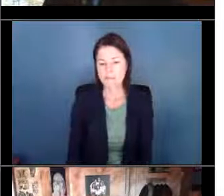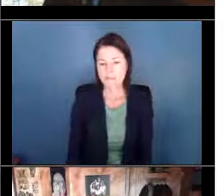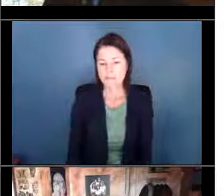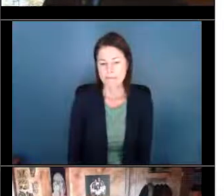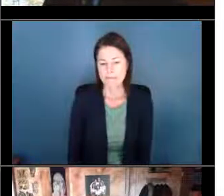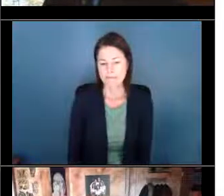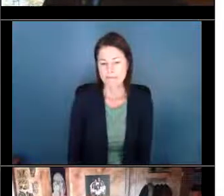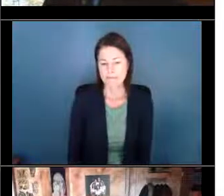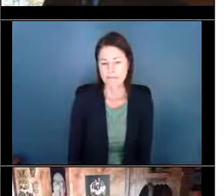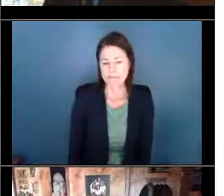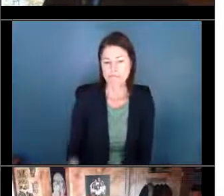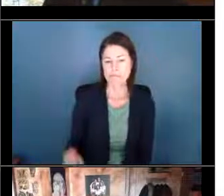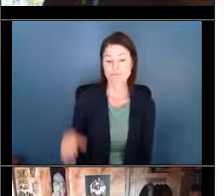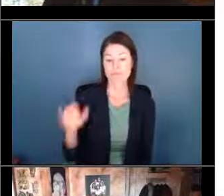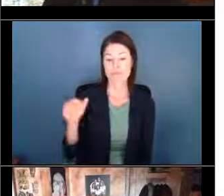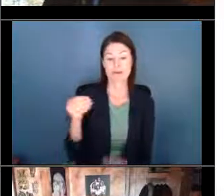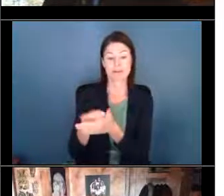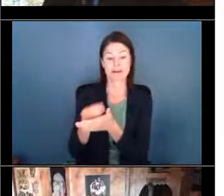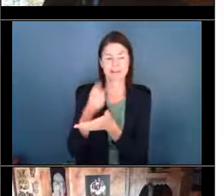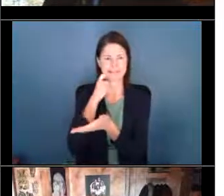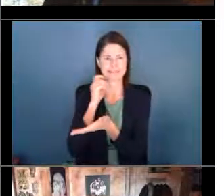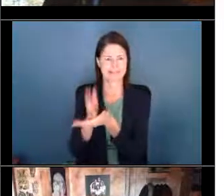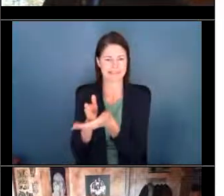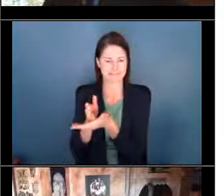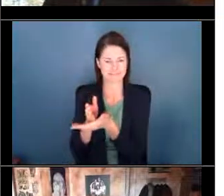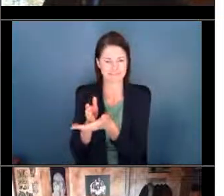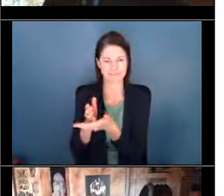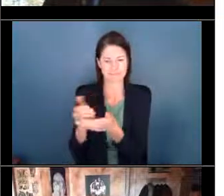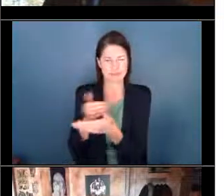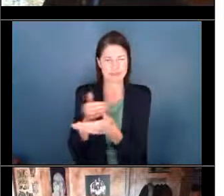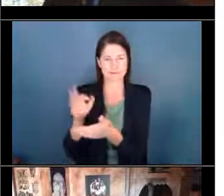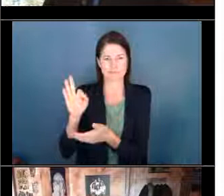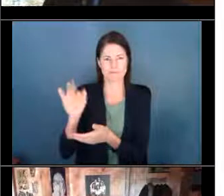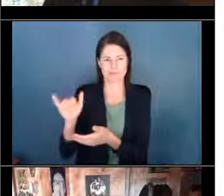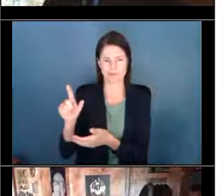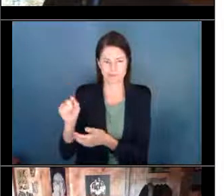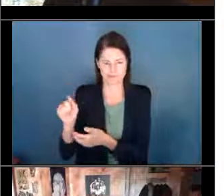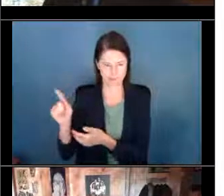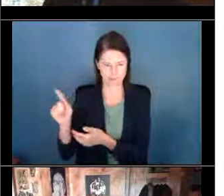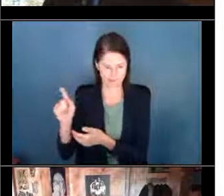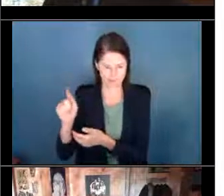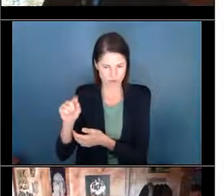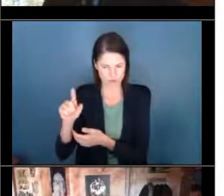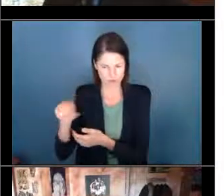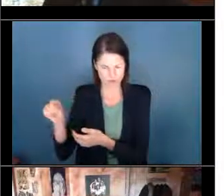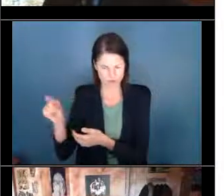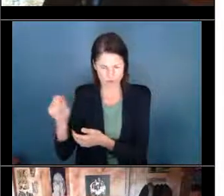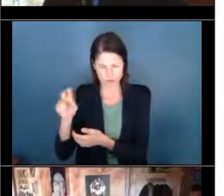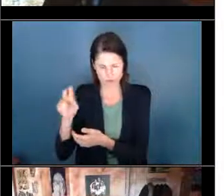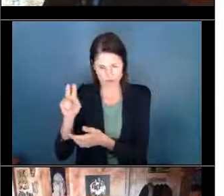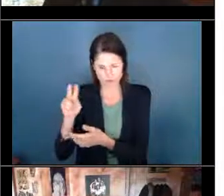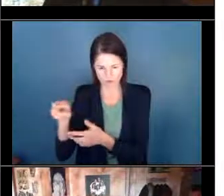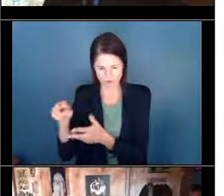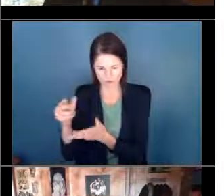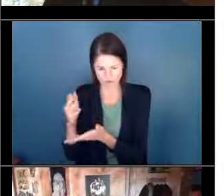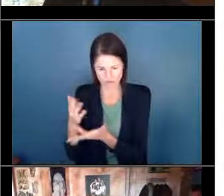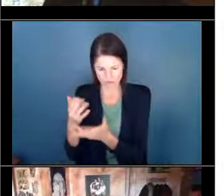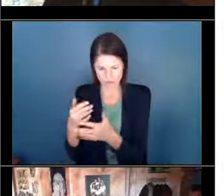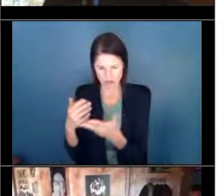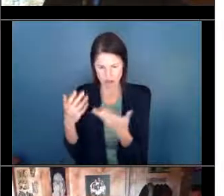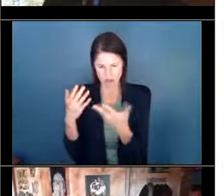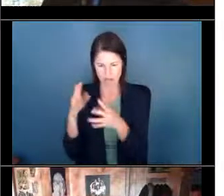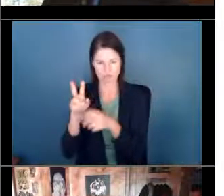ended. I won't say what the numbers are, but you can look at the numbers and you can kind of see kind of what's happening